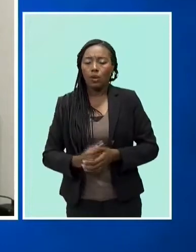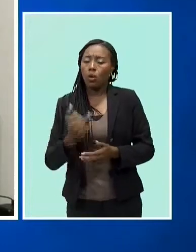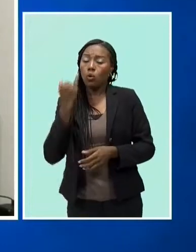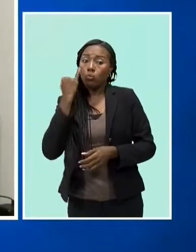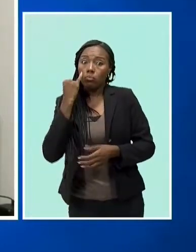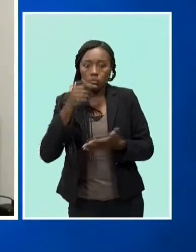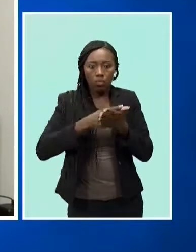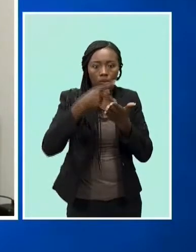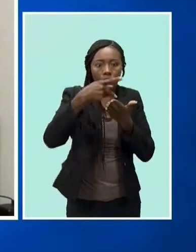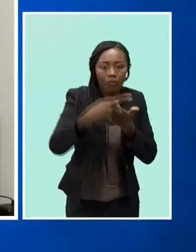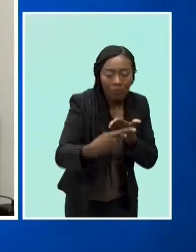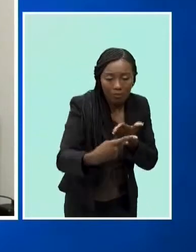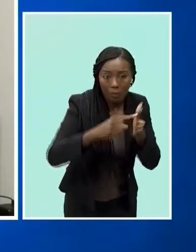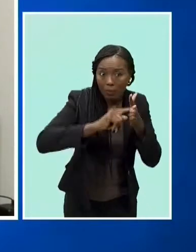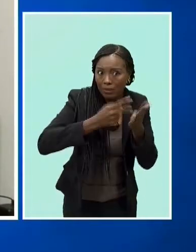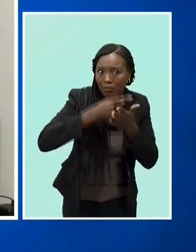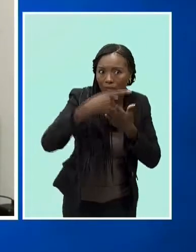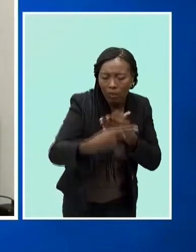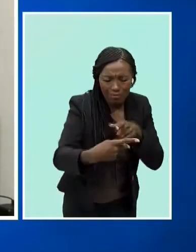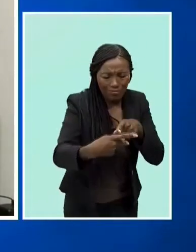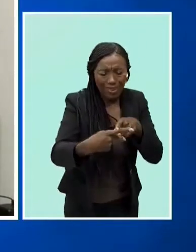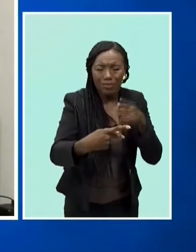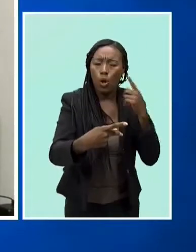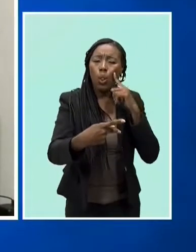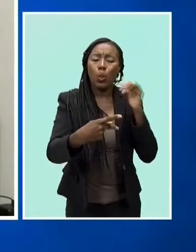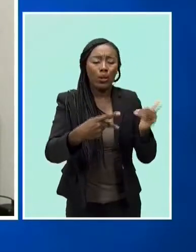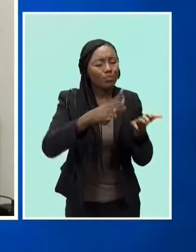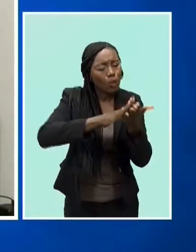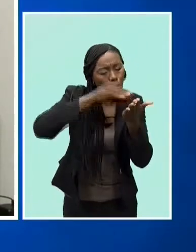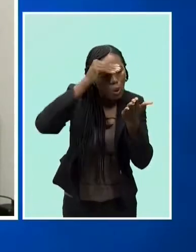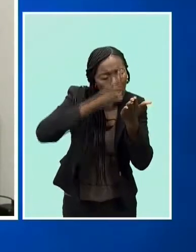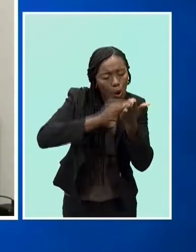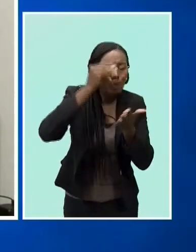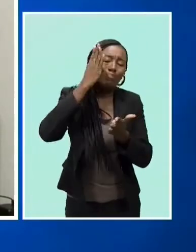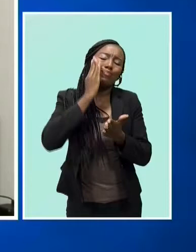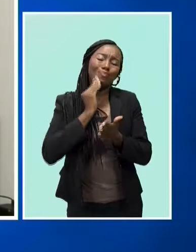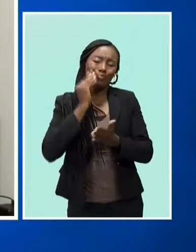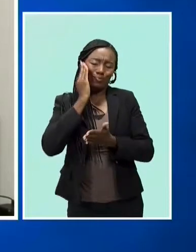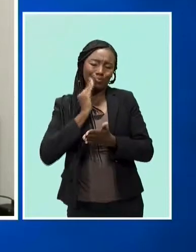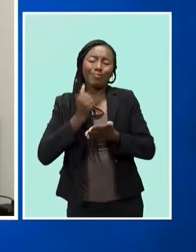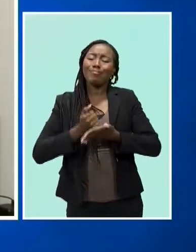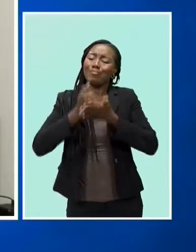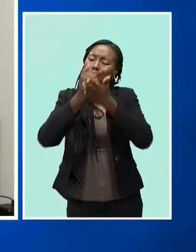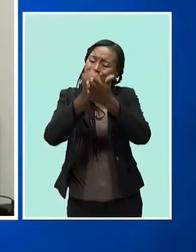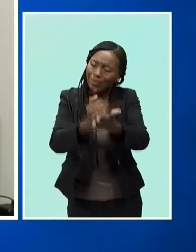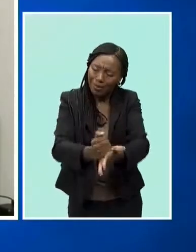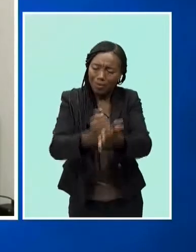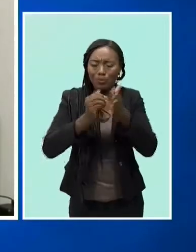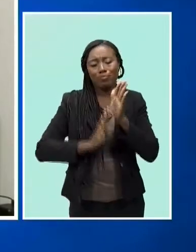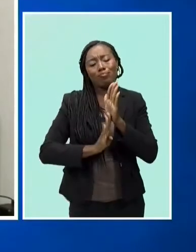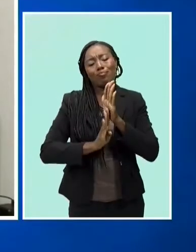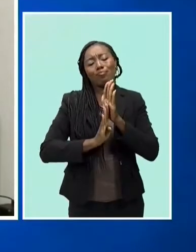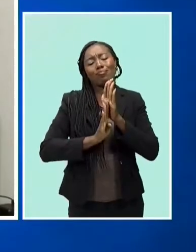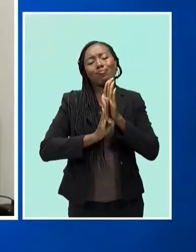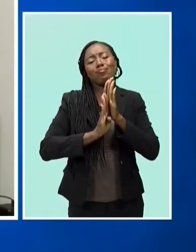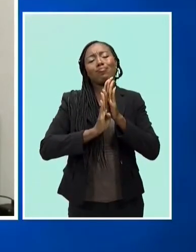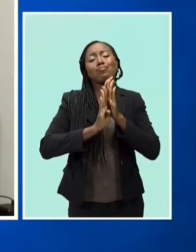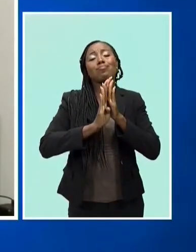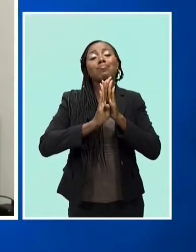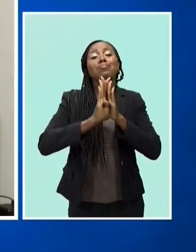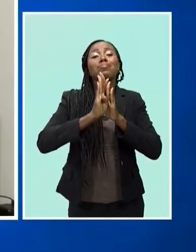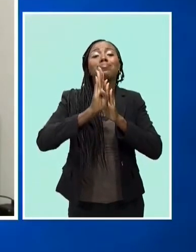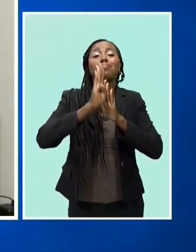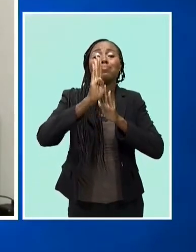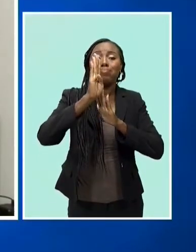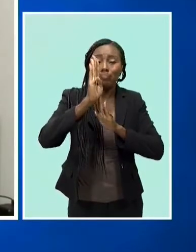you fail initially, failure is just a learning experience to help you to be able to